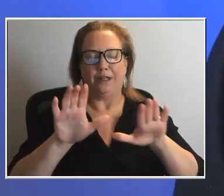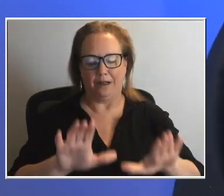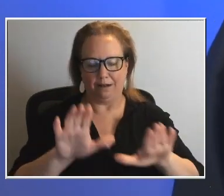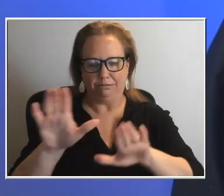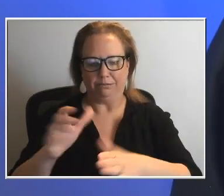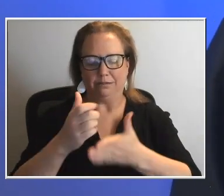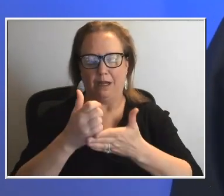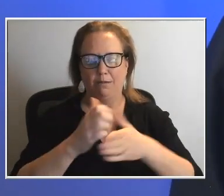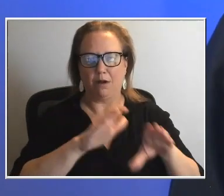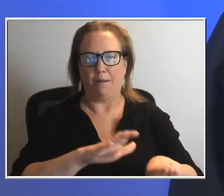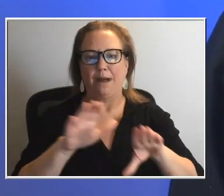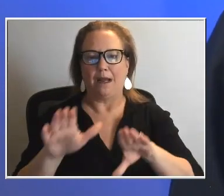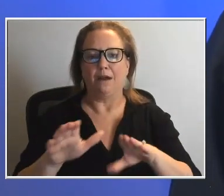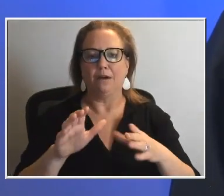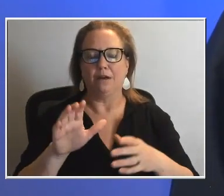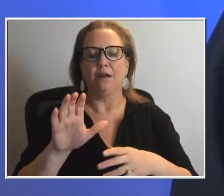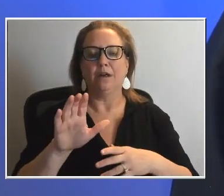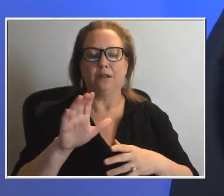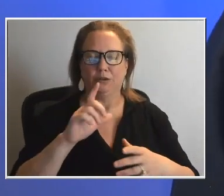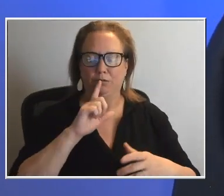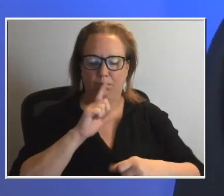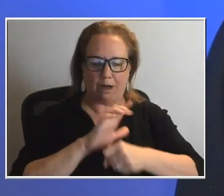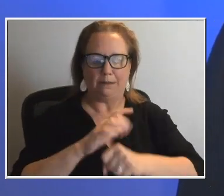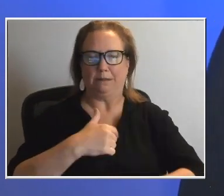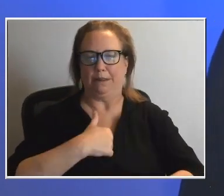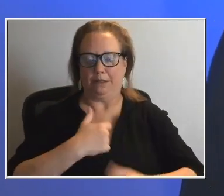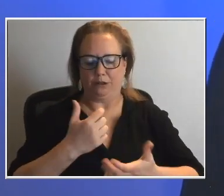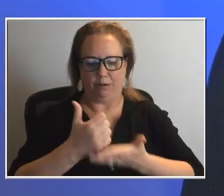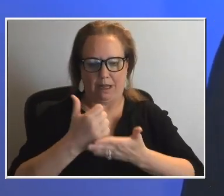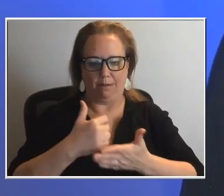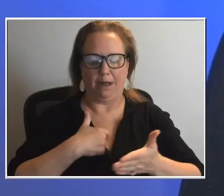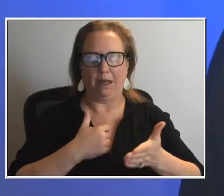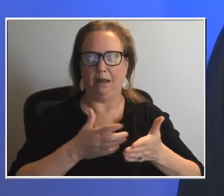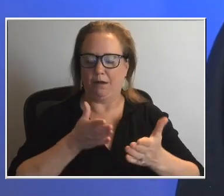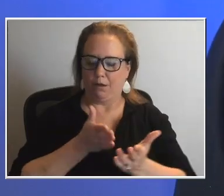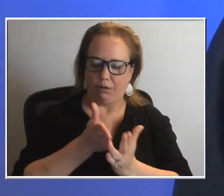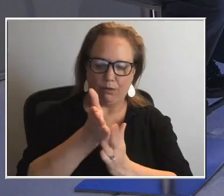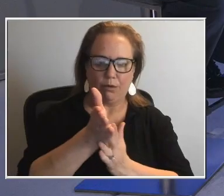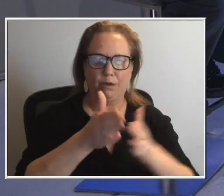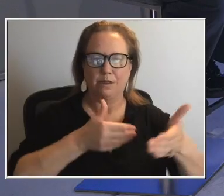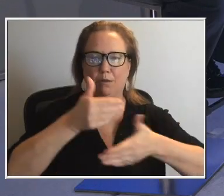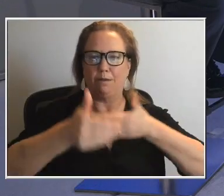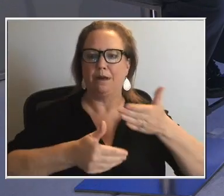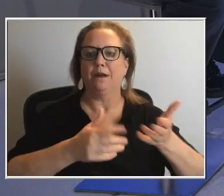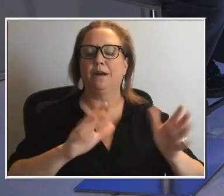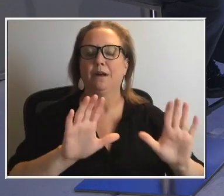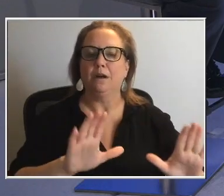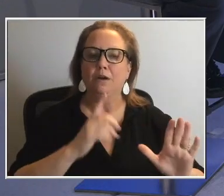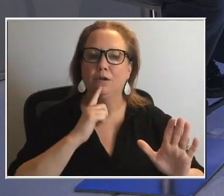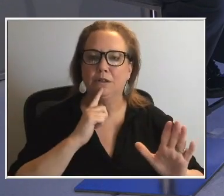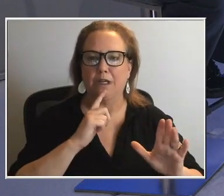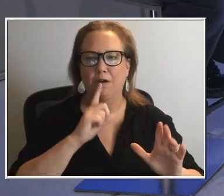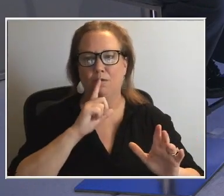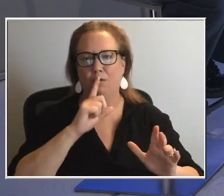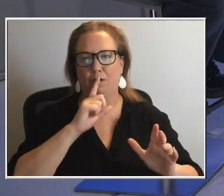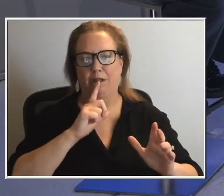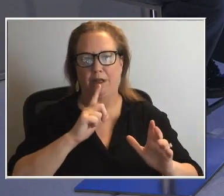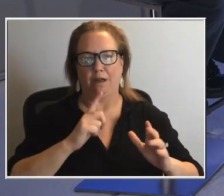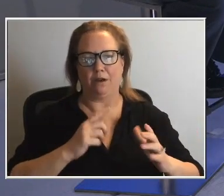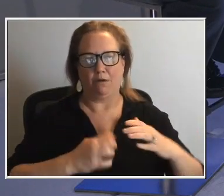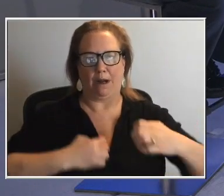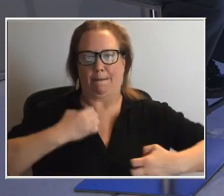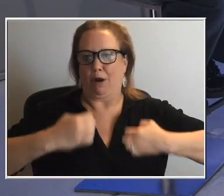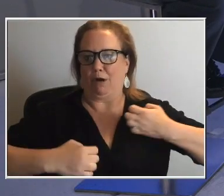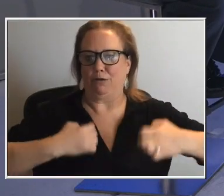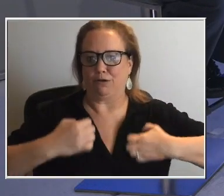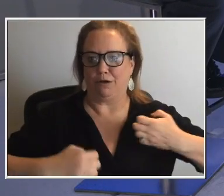and she assured me that she would help me navigate this process. When you said calm you down, you were really highly emotional and